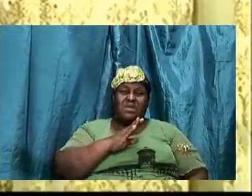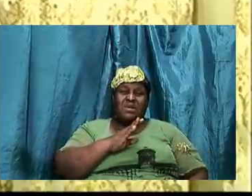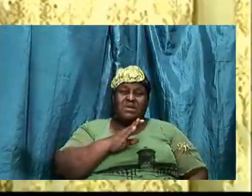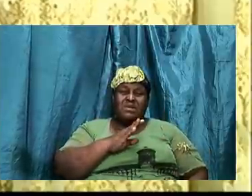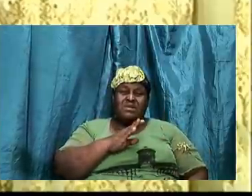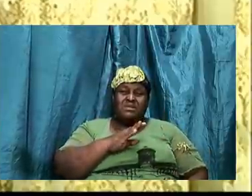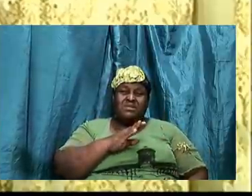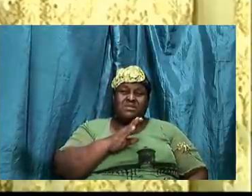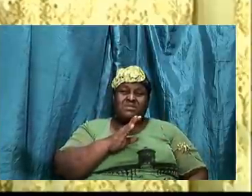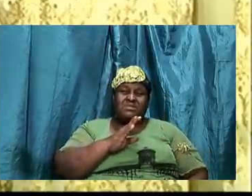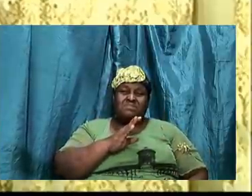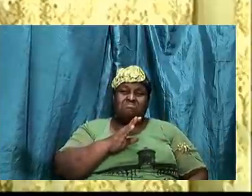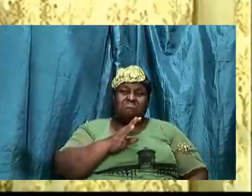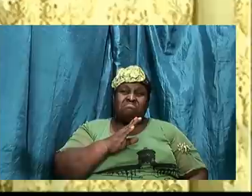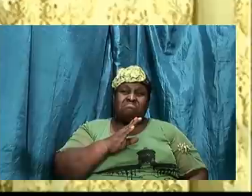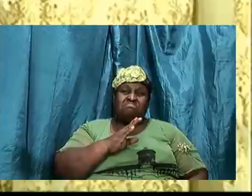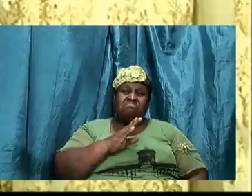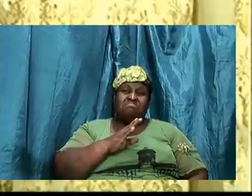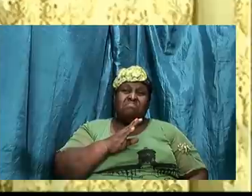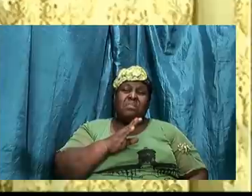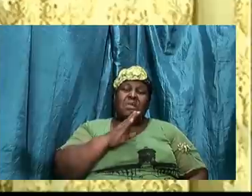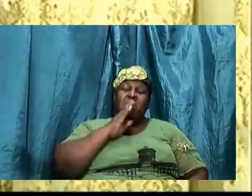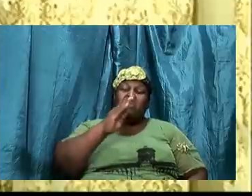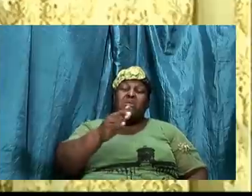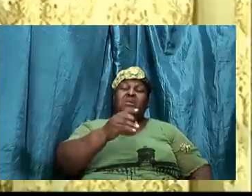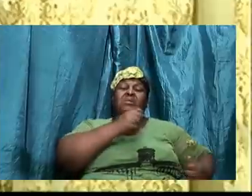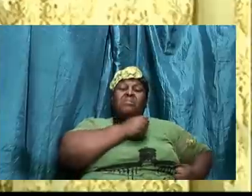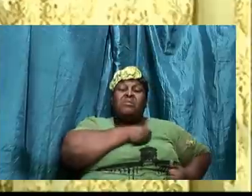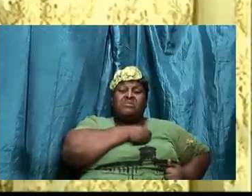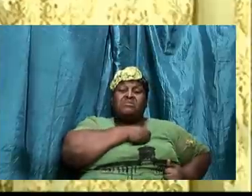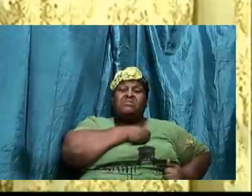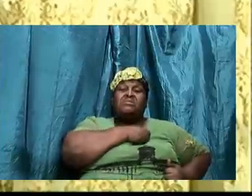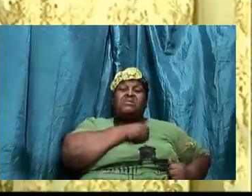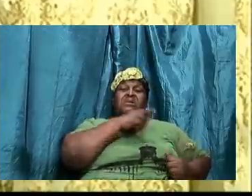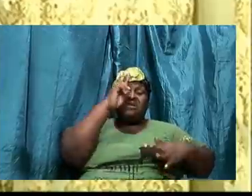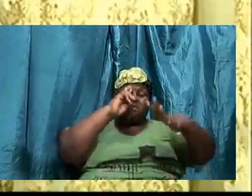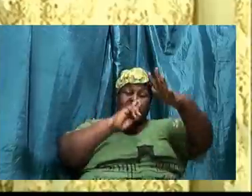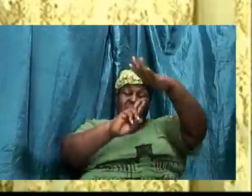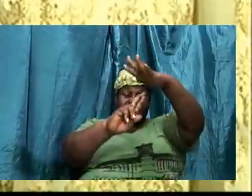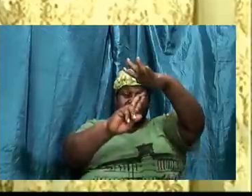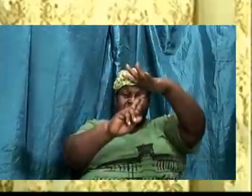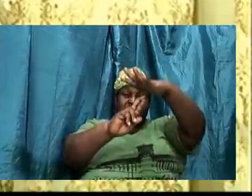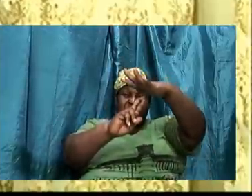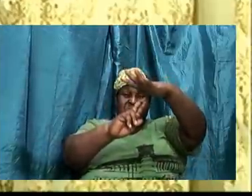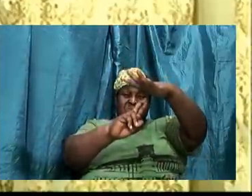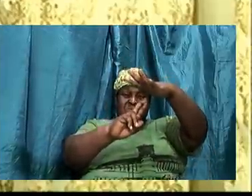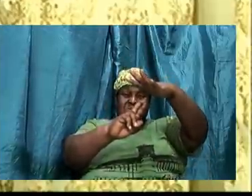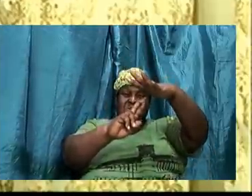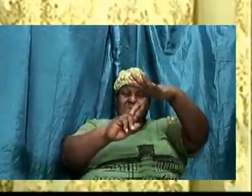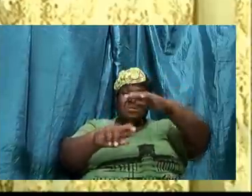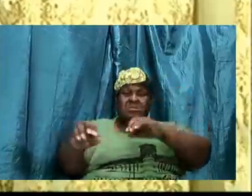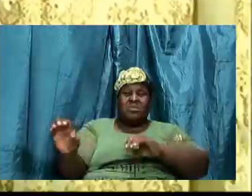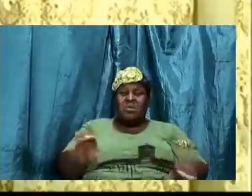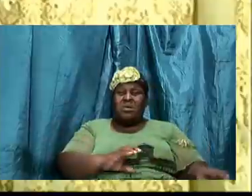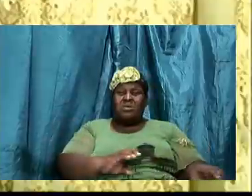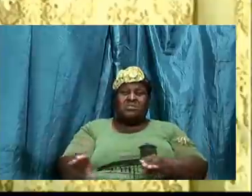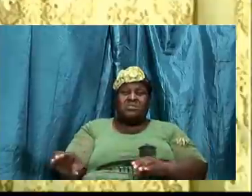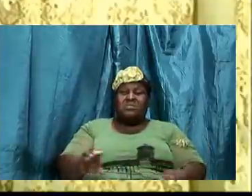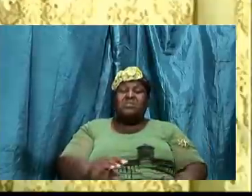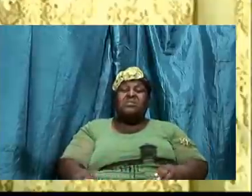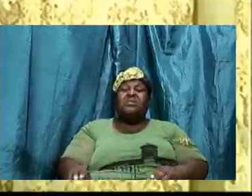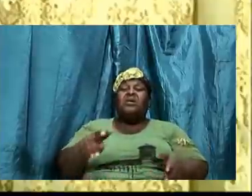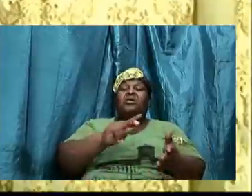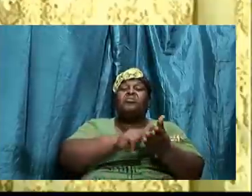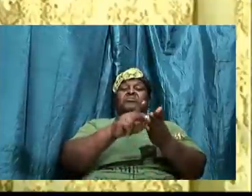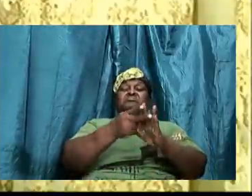being an ambassador is a respected official acting as a representative